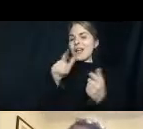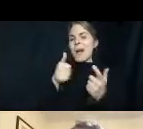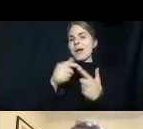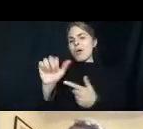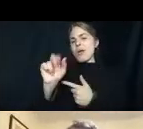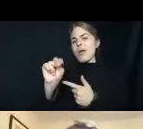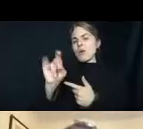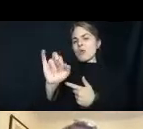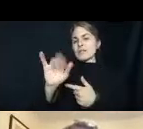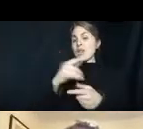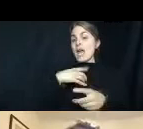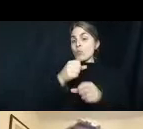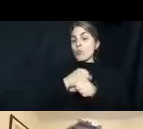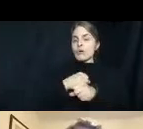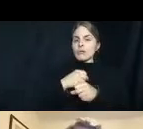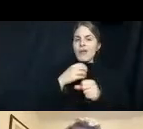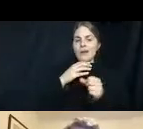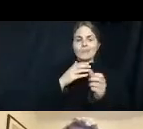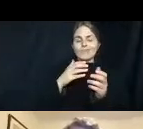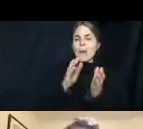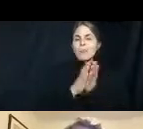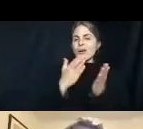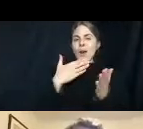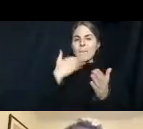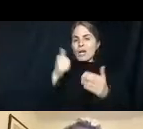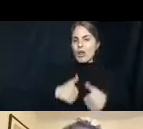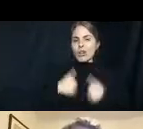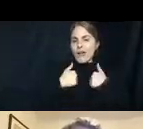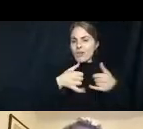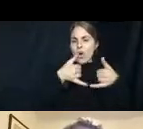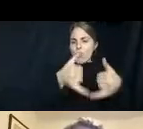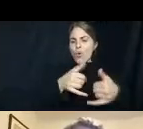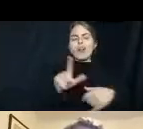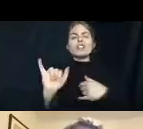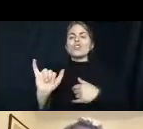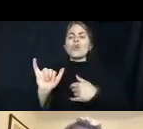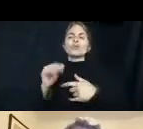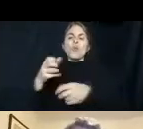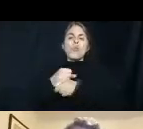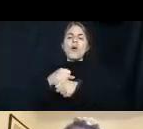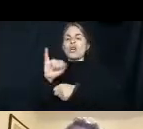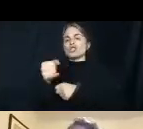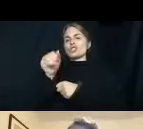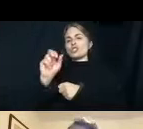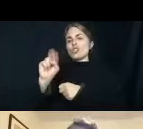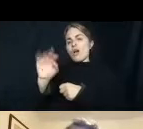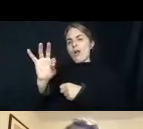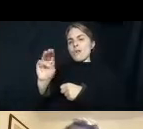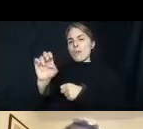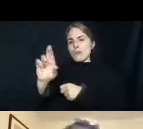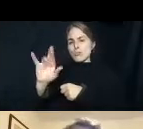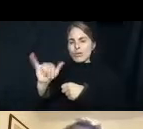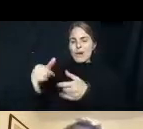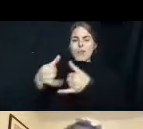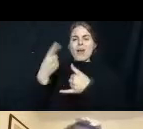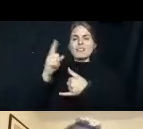Award. In 2011, she won the University of Iowa's John F. Murray Prize in Strategic Communications for the Public Good for